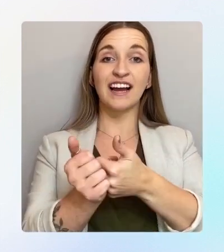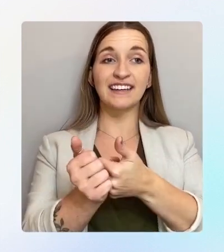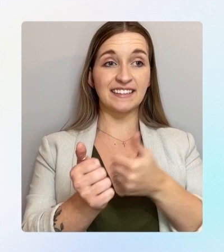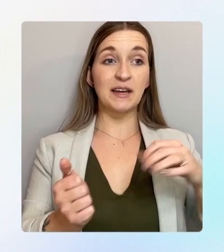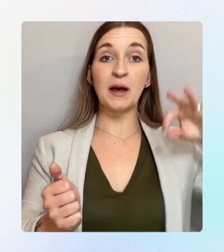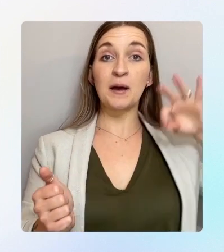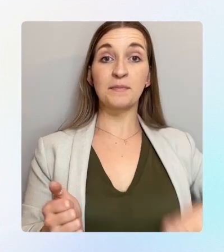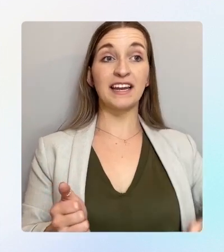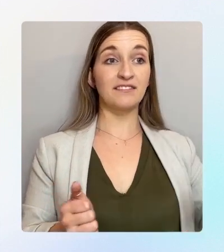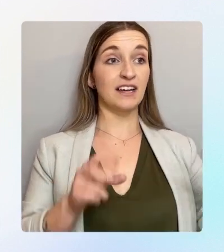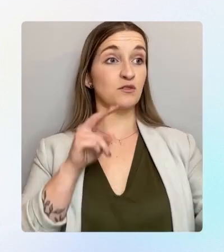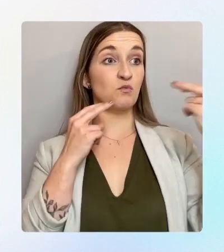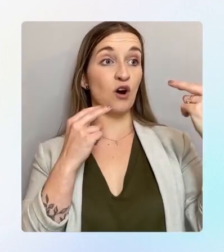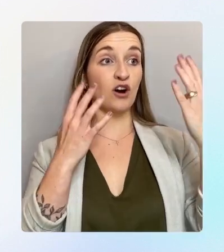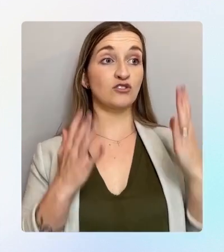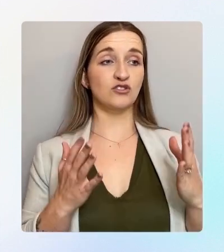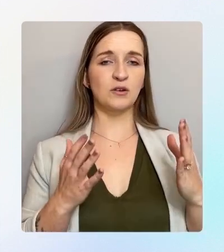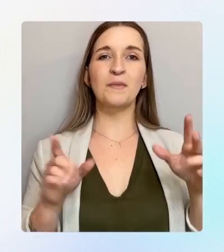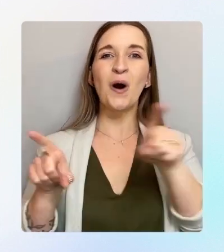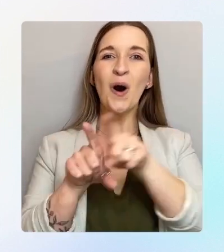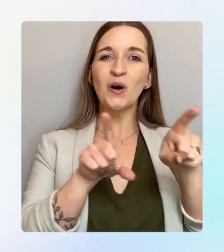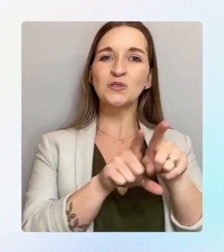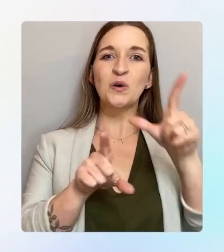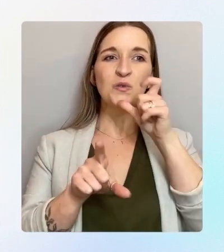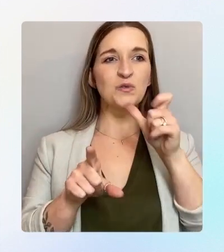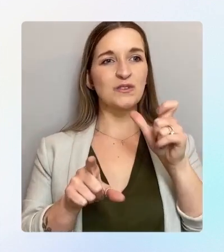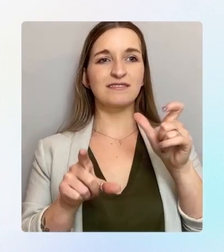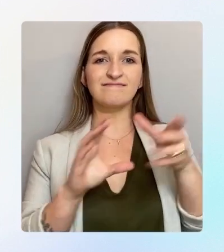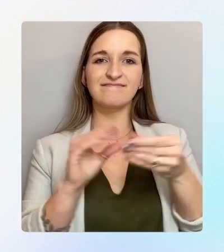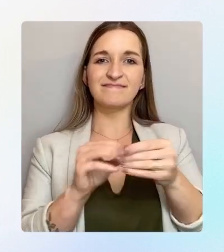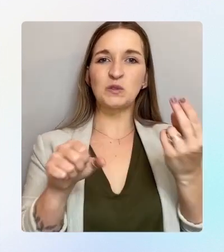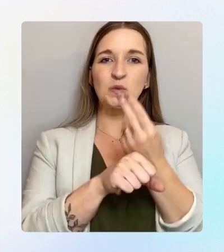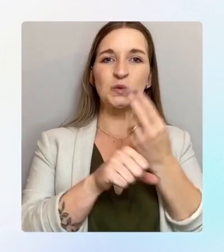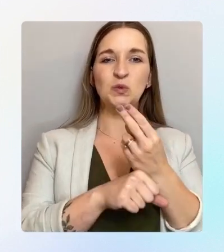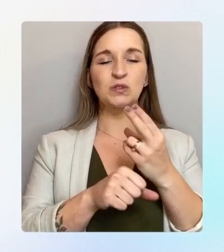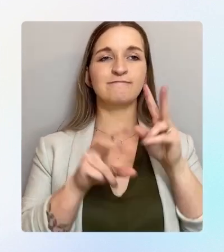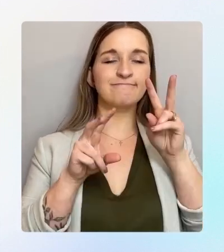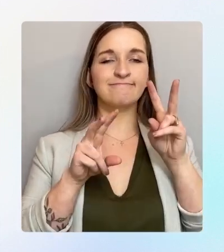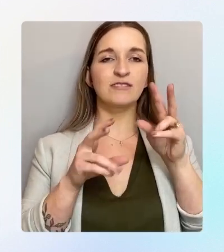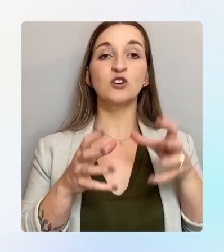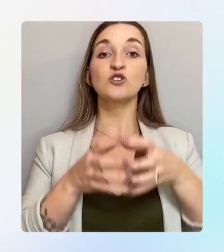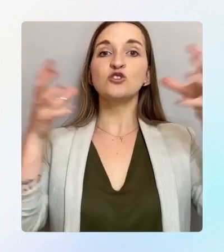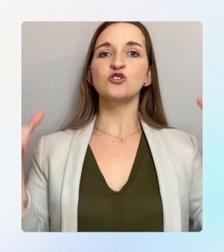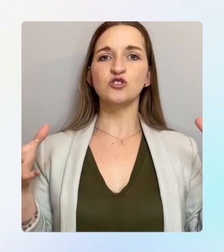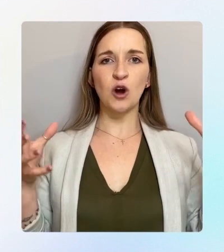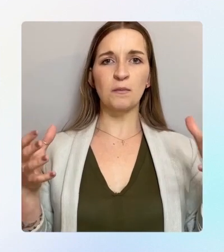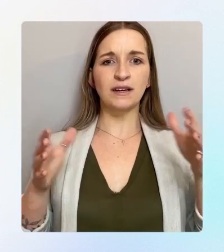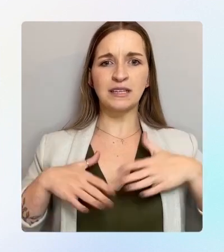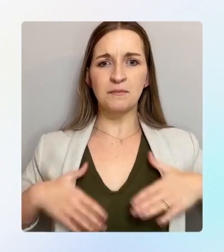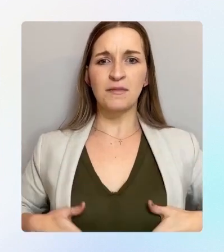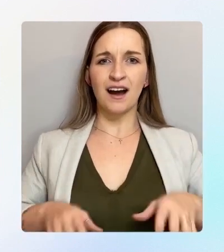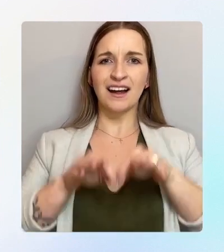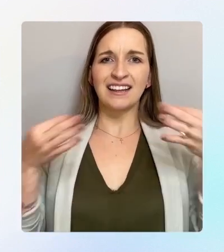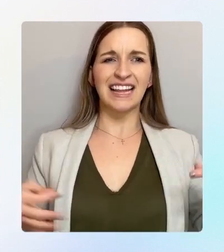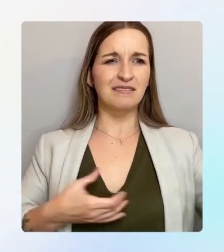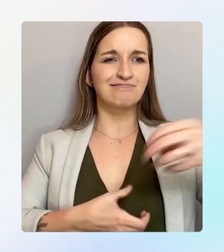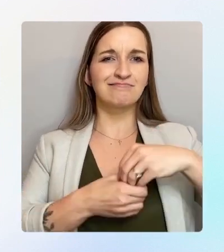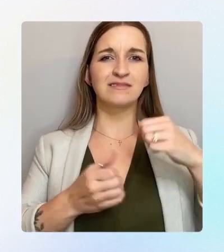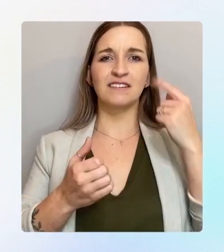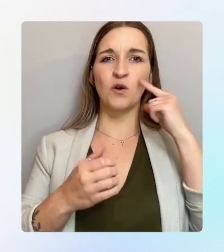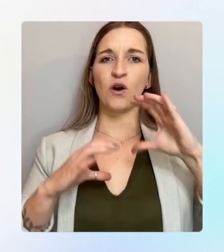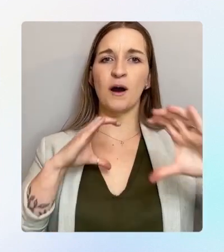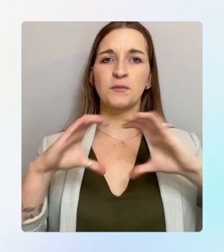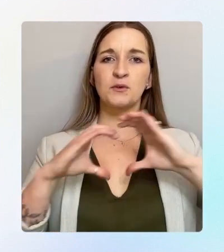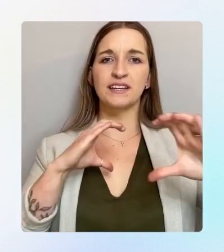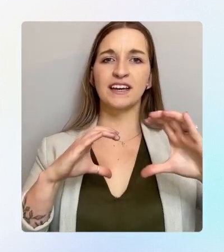Face and eye tracking doesn't just benefit the audience, it also benefits the speaker. So much in human expression is nonverbal. With face